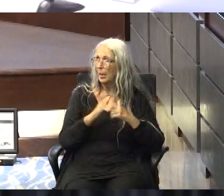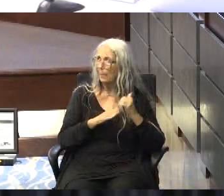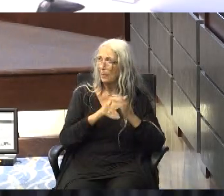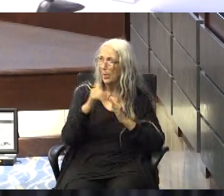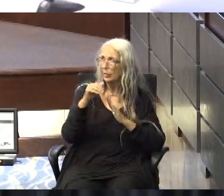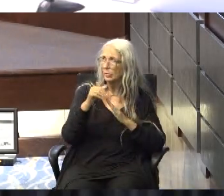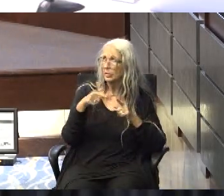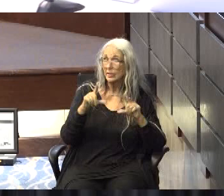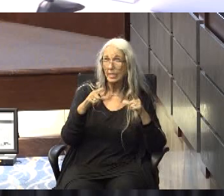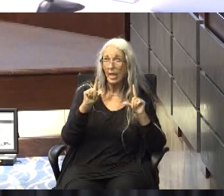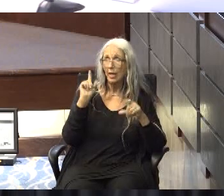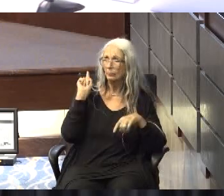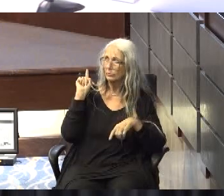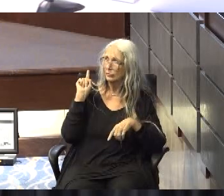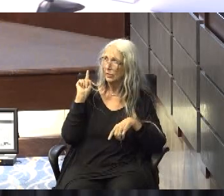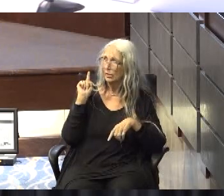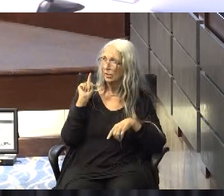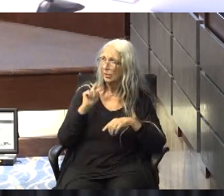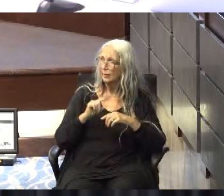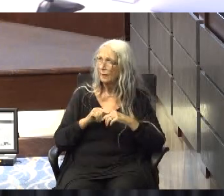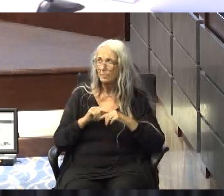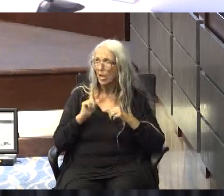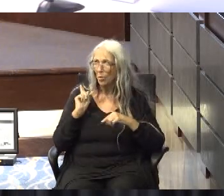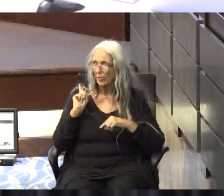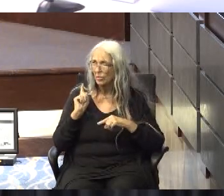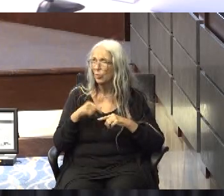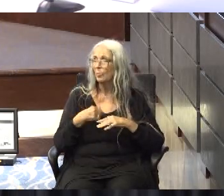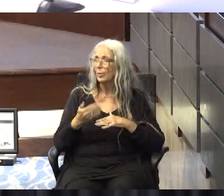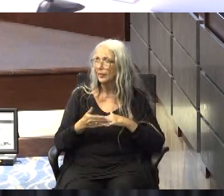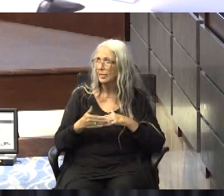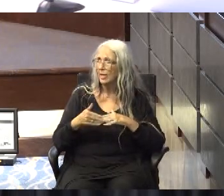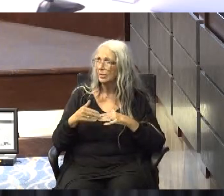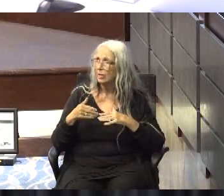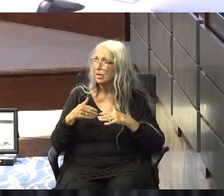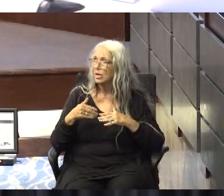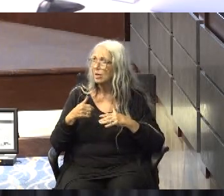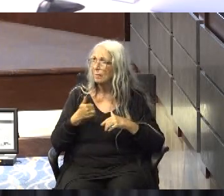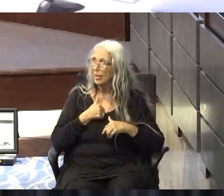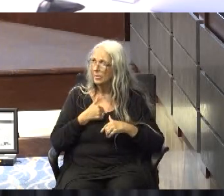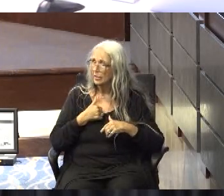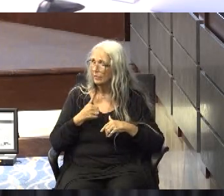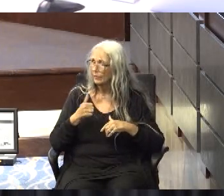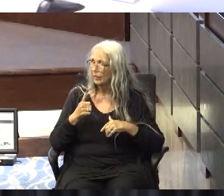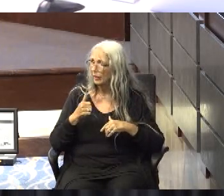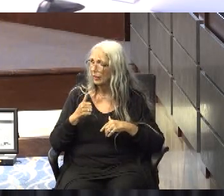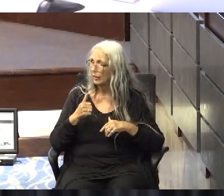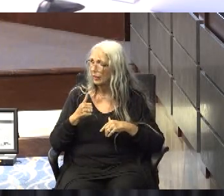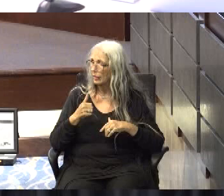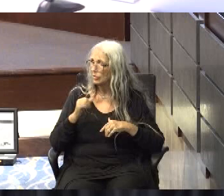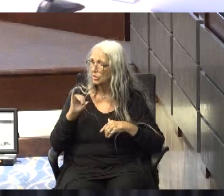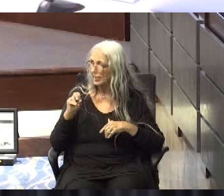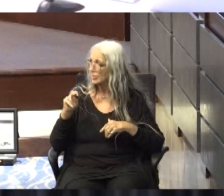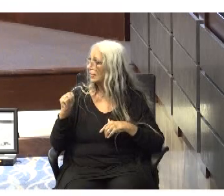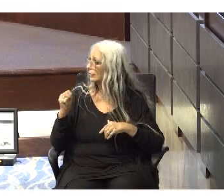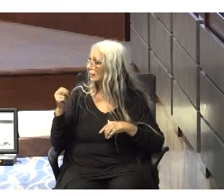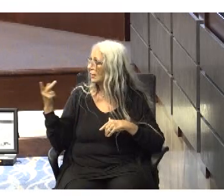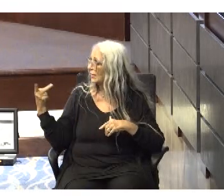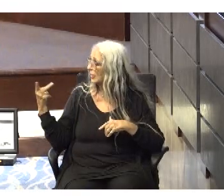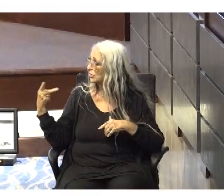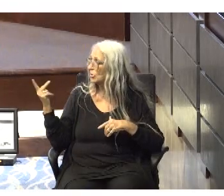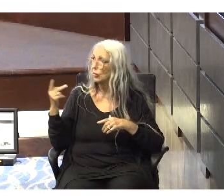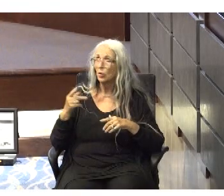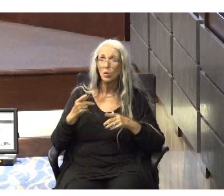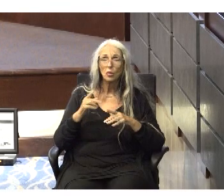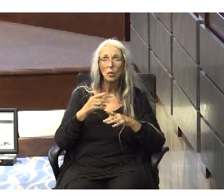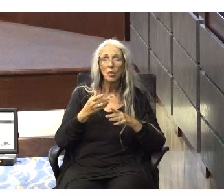were flying out, so I'm sorry your name's not on the slide. But myself and Tom Bach and Fiona Bond and Jason will walk you through the update on